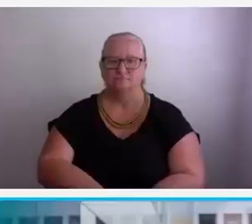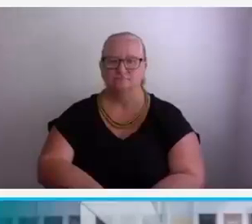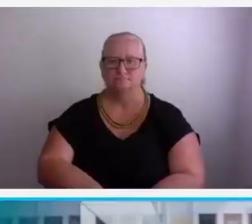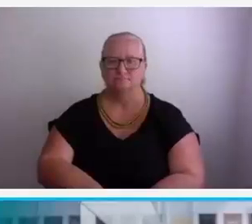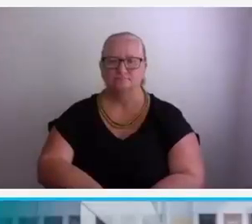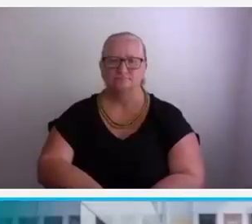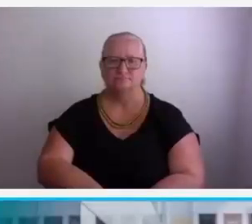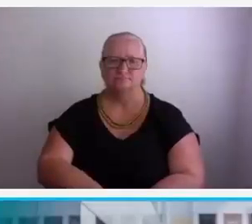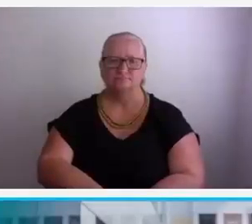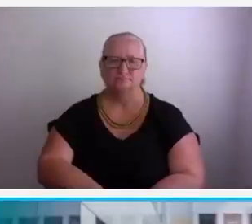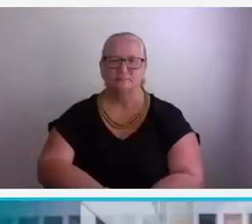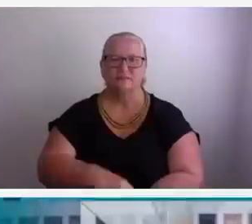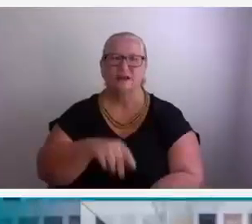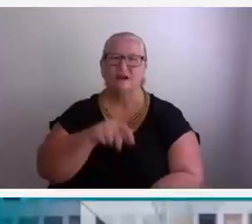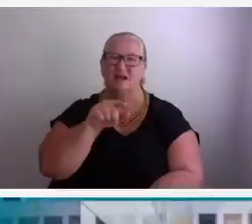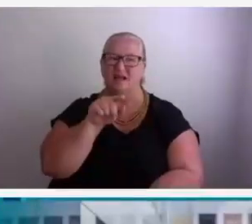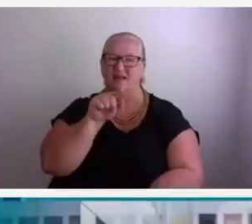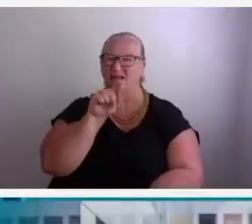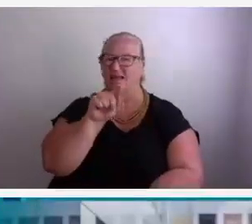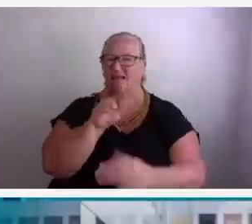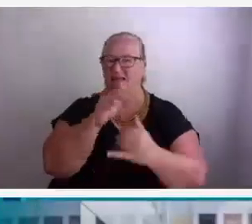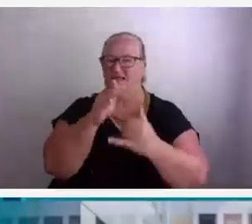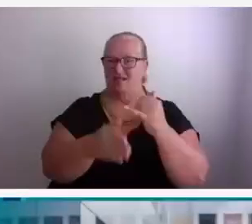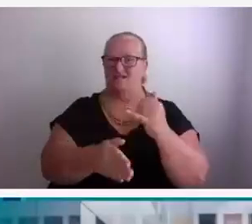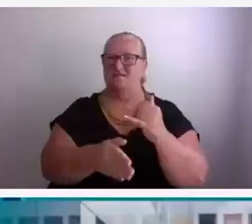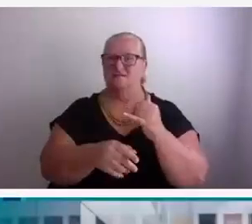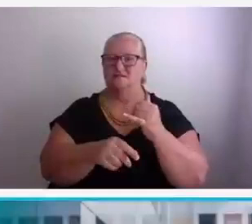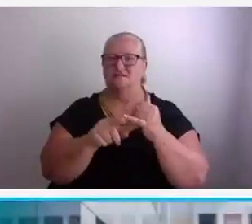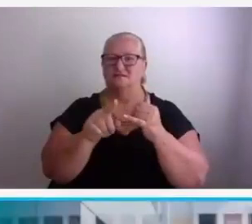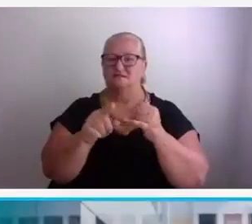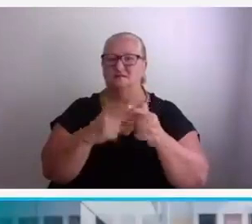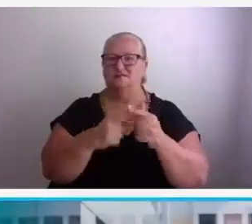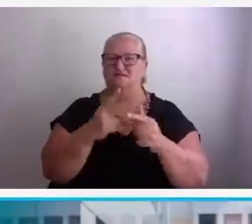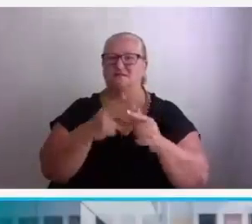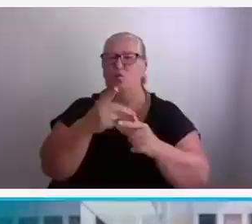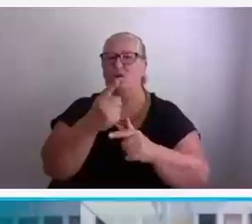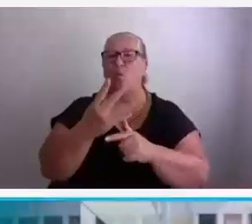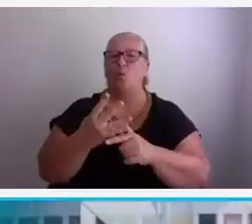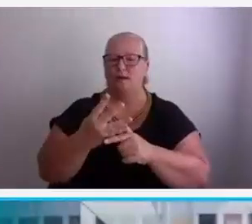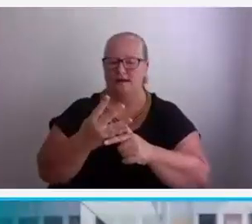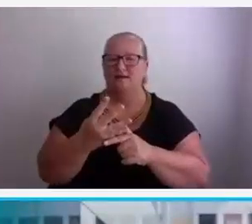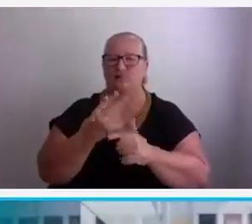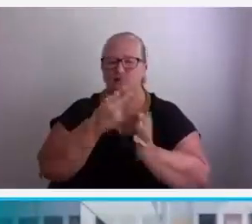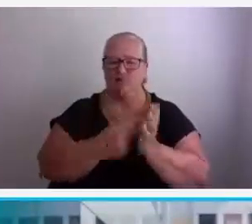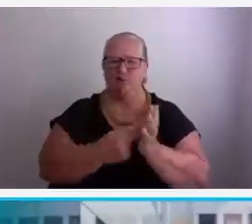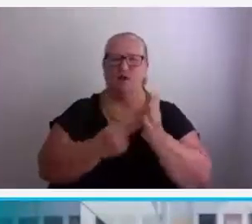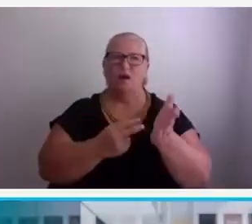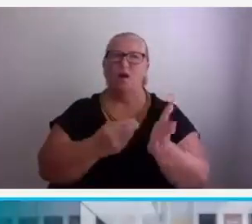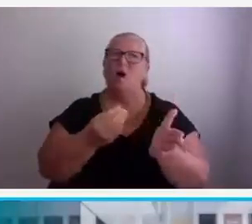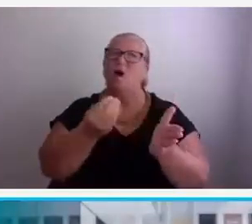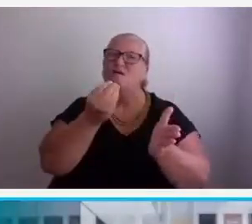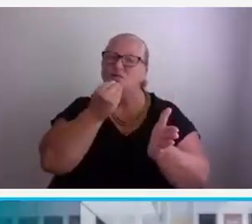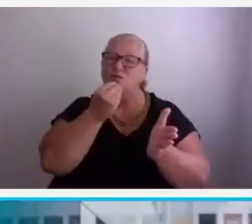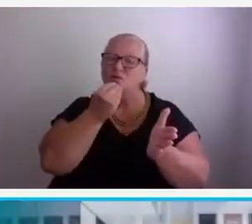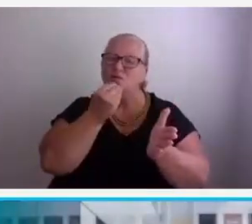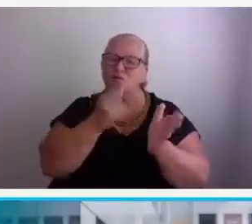Thank you. This is the final part of the quarterly financial report, and it is the Food and Nutrition Financial